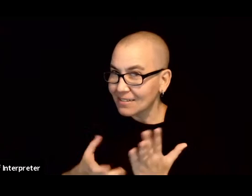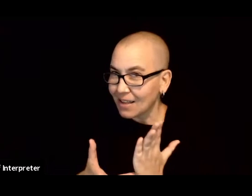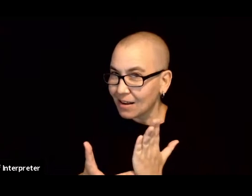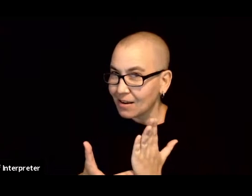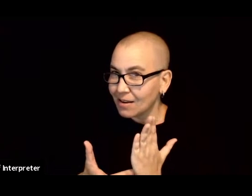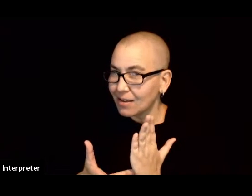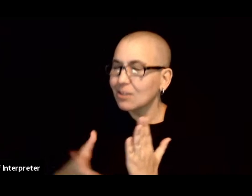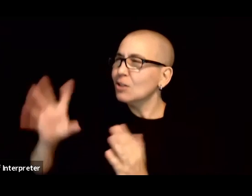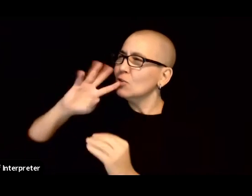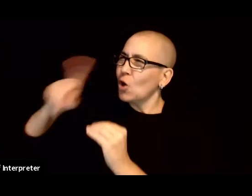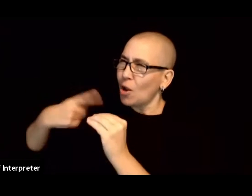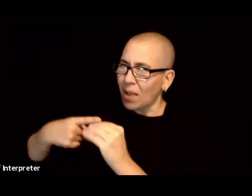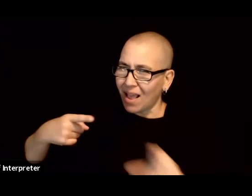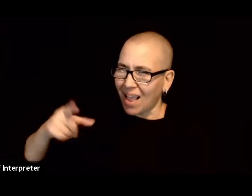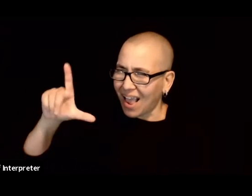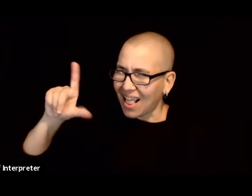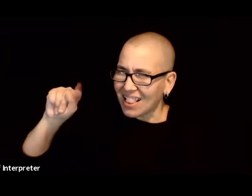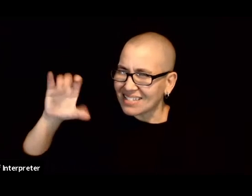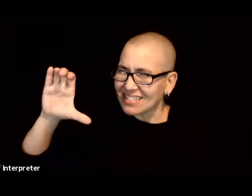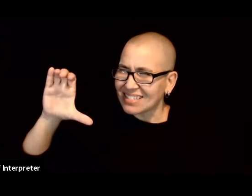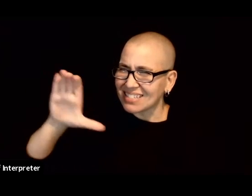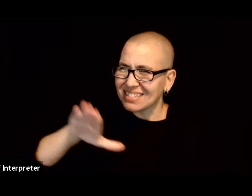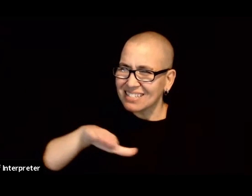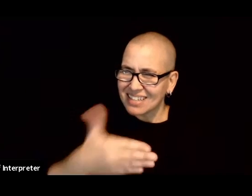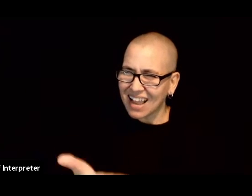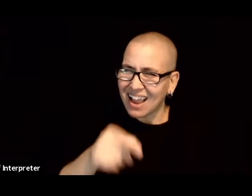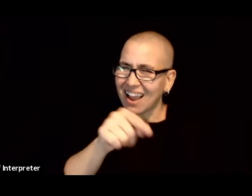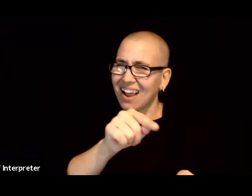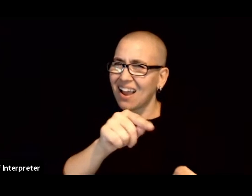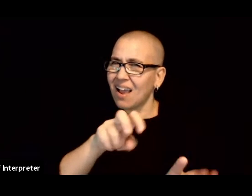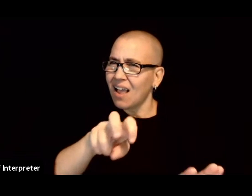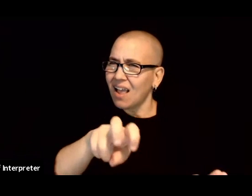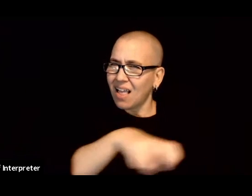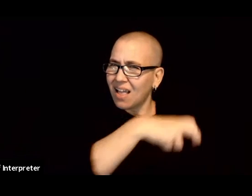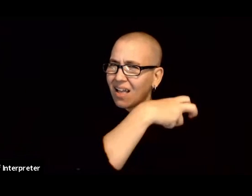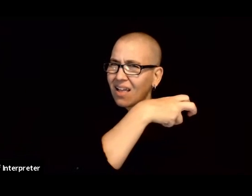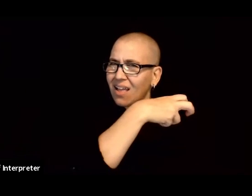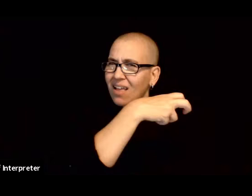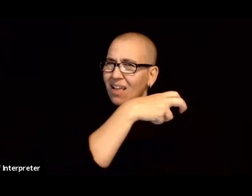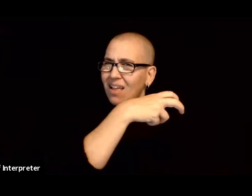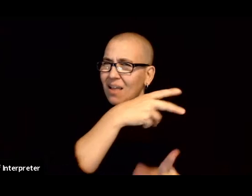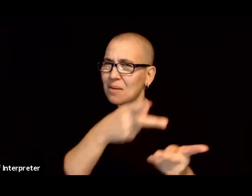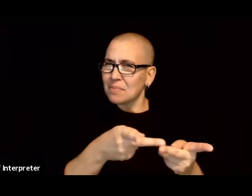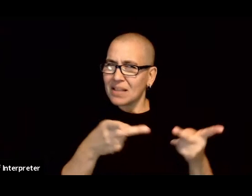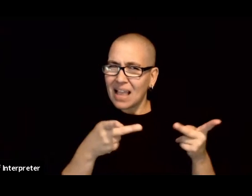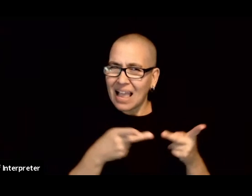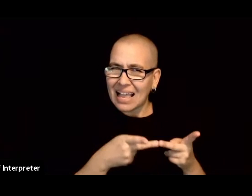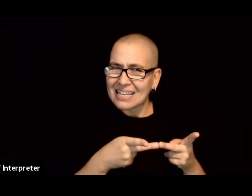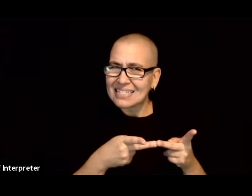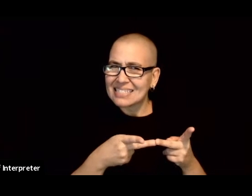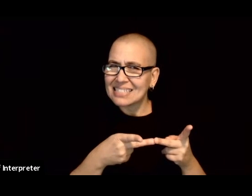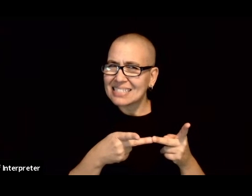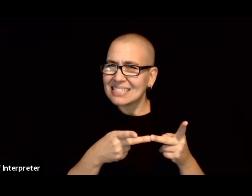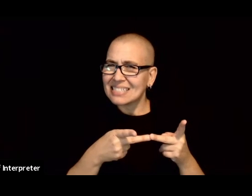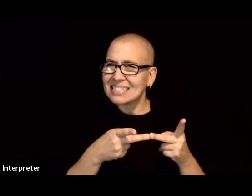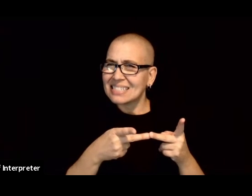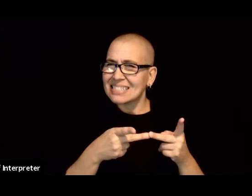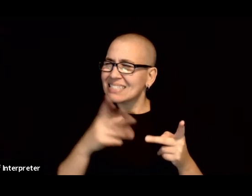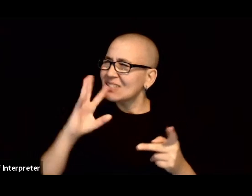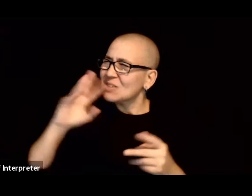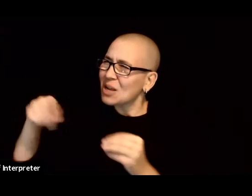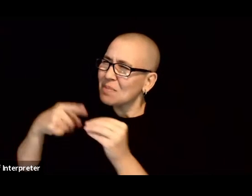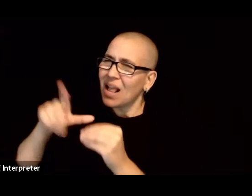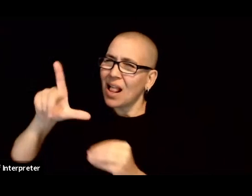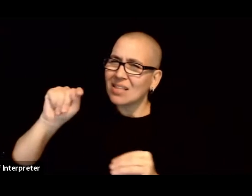nursing homes. Could you just kind of sum up your current theory on that and whether or not there's anything